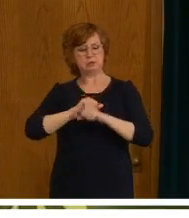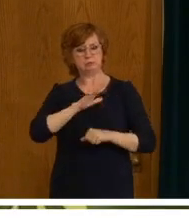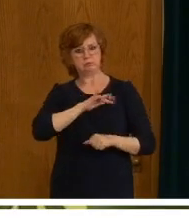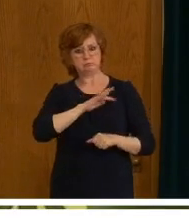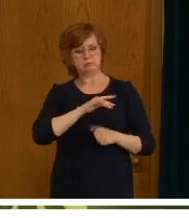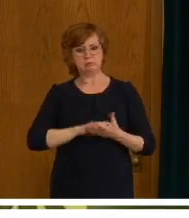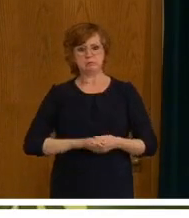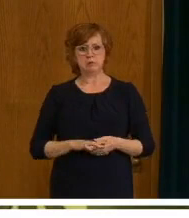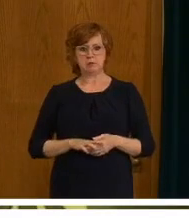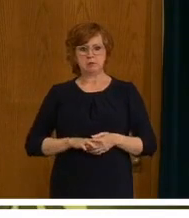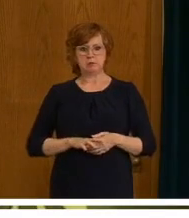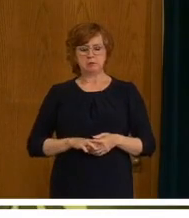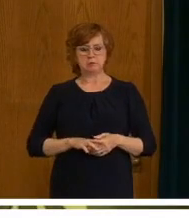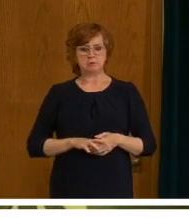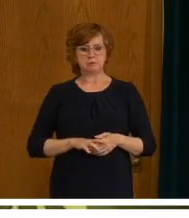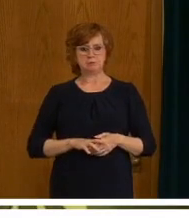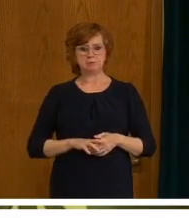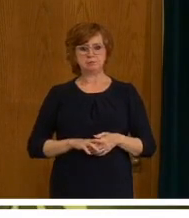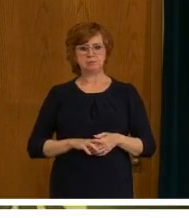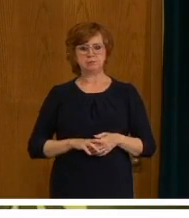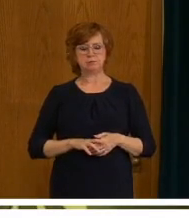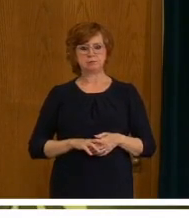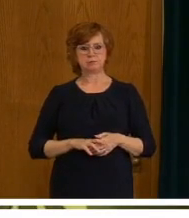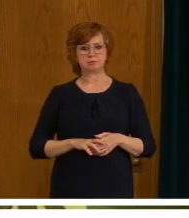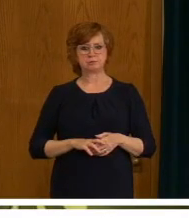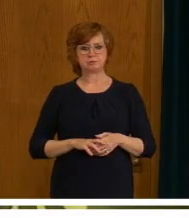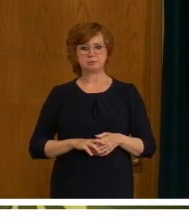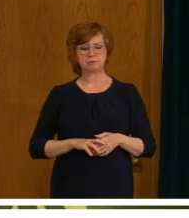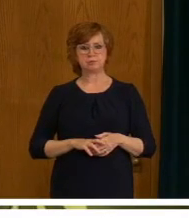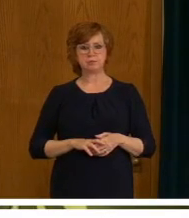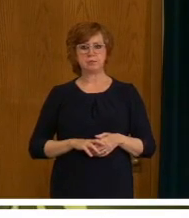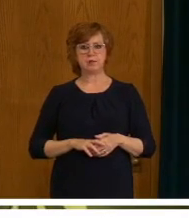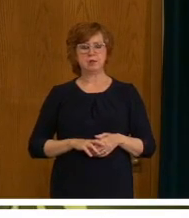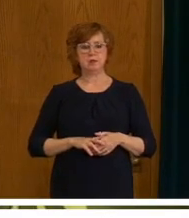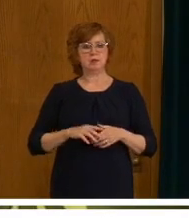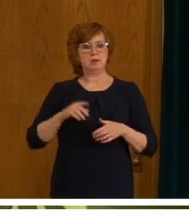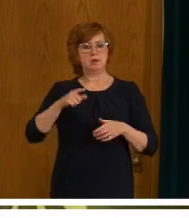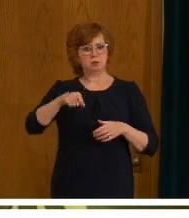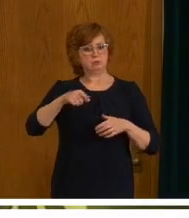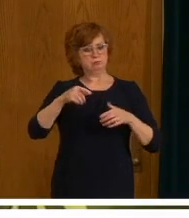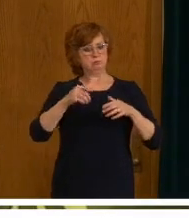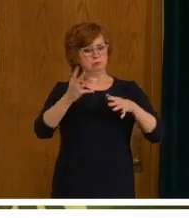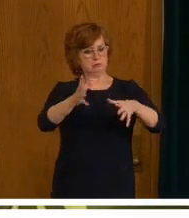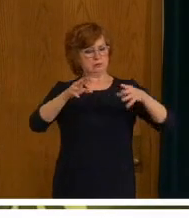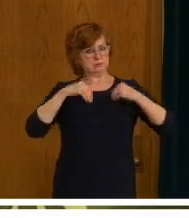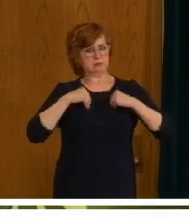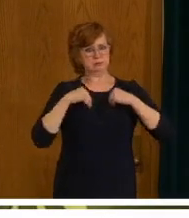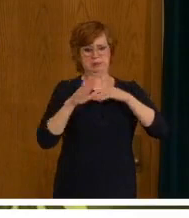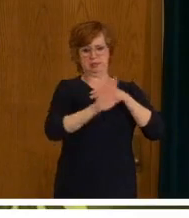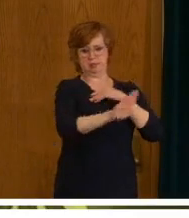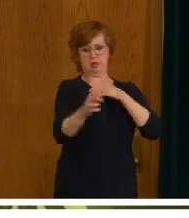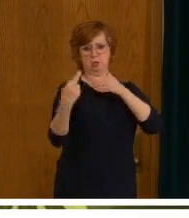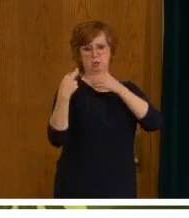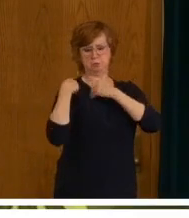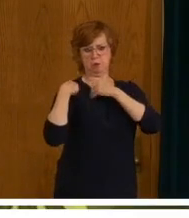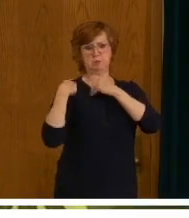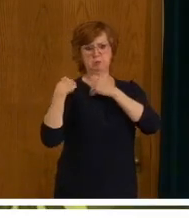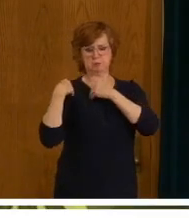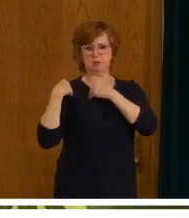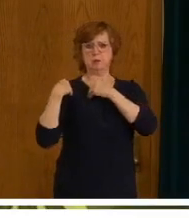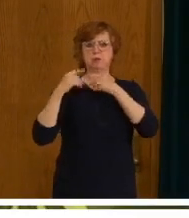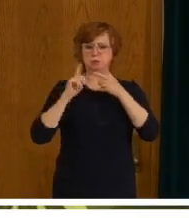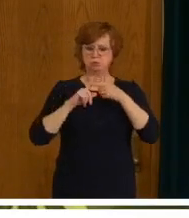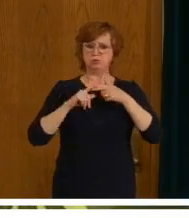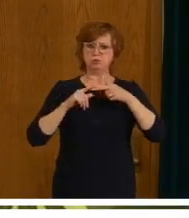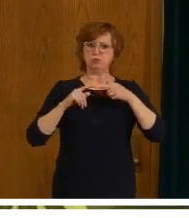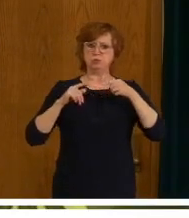And doing their part in ensuring that we are going to get Saskatchewan reopened by getting vaccinated. So let's go out over the course of the next